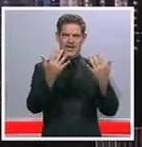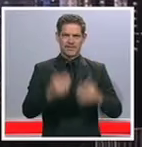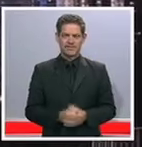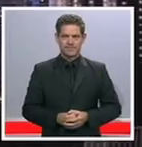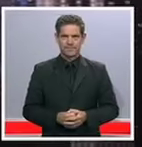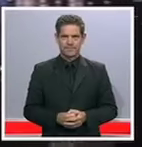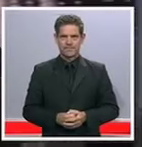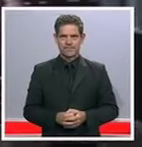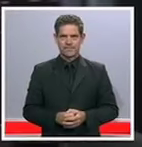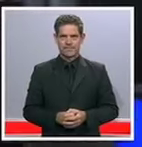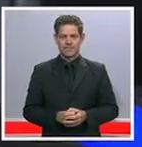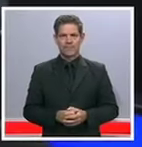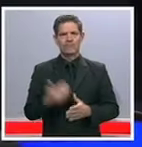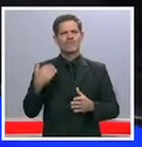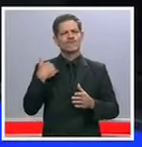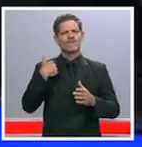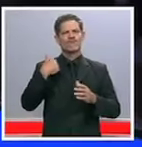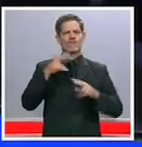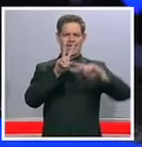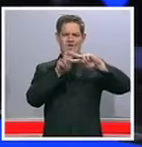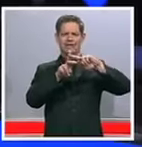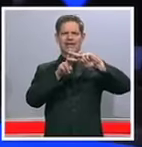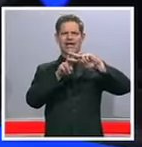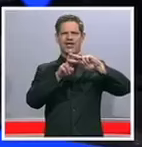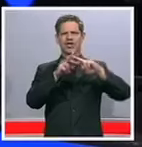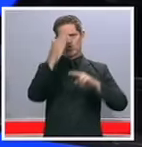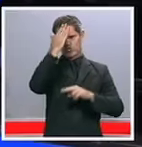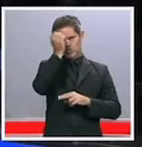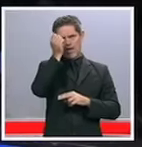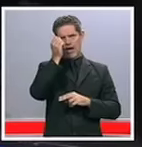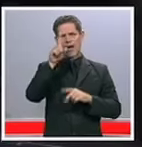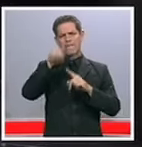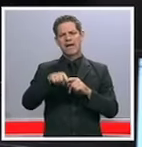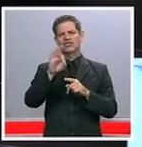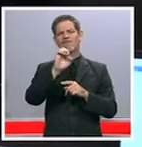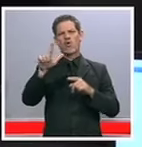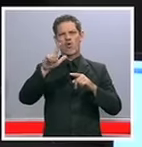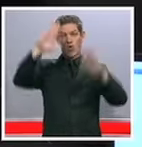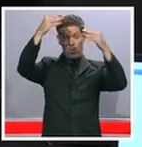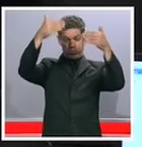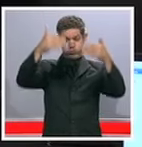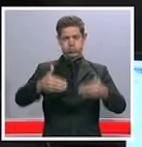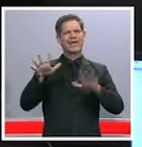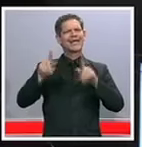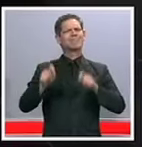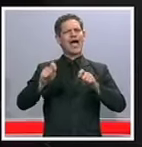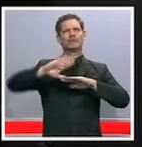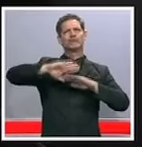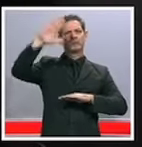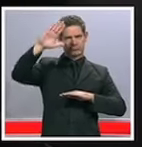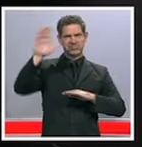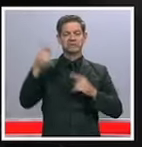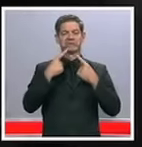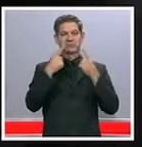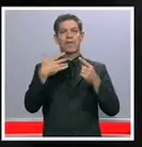Now, the people behind the controversial Zuma Must Fall banner have spoken out, but they're not prepared to show their faces. It